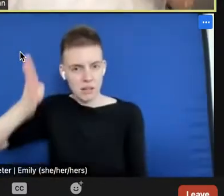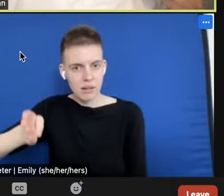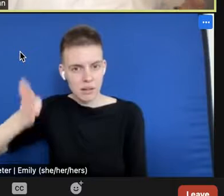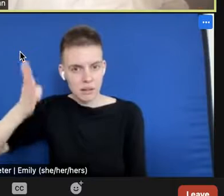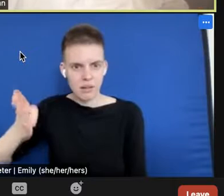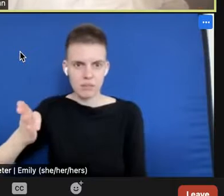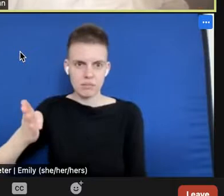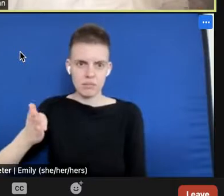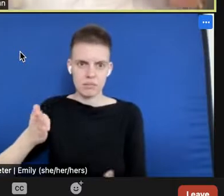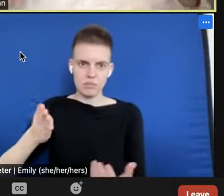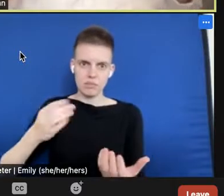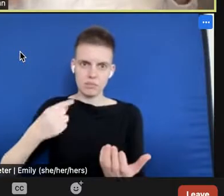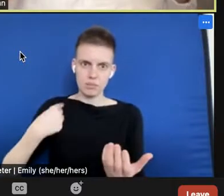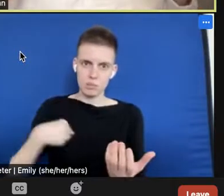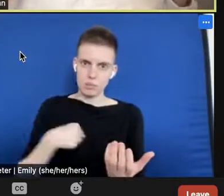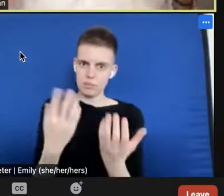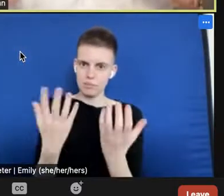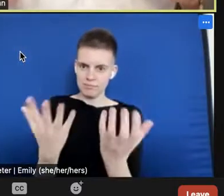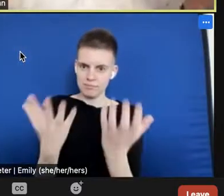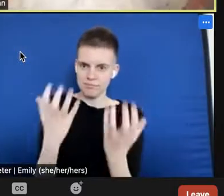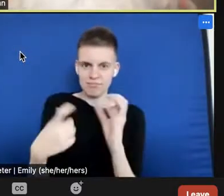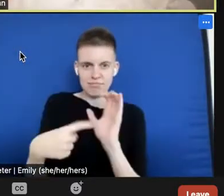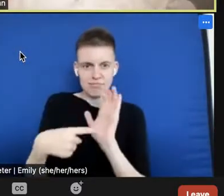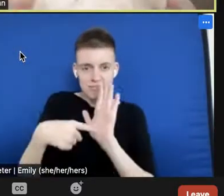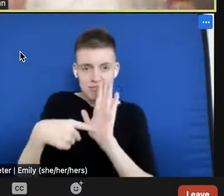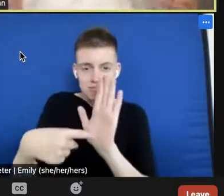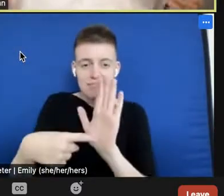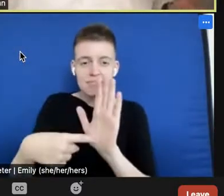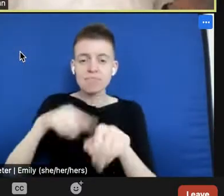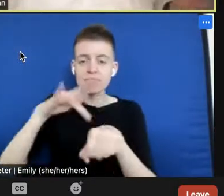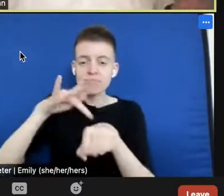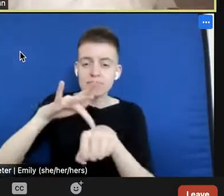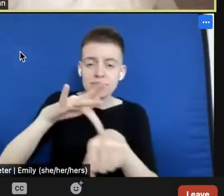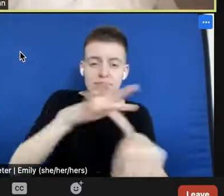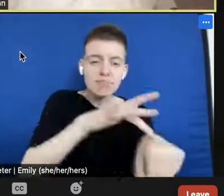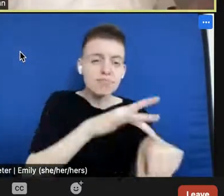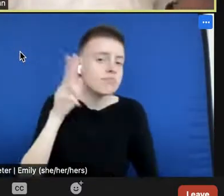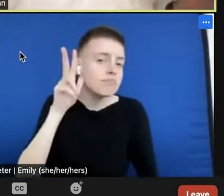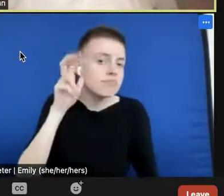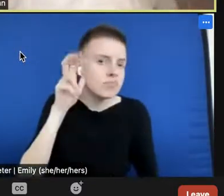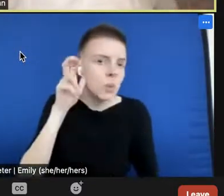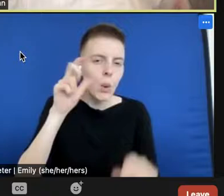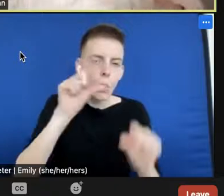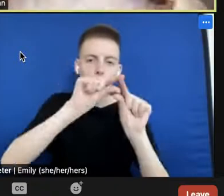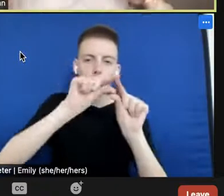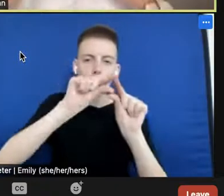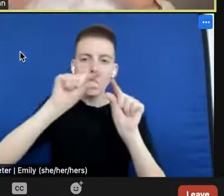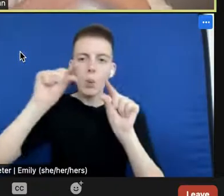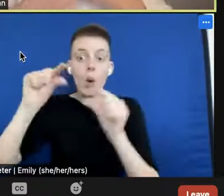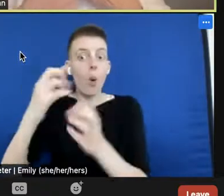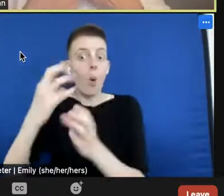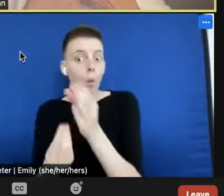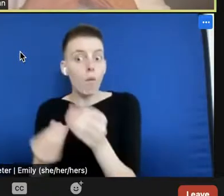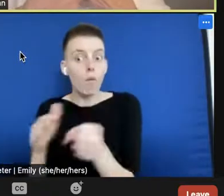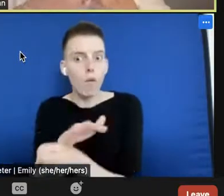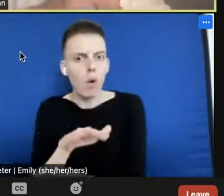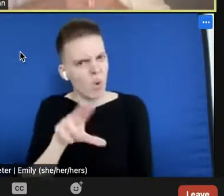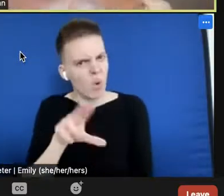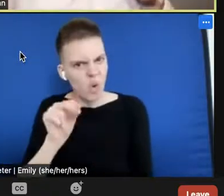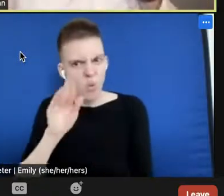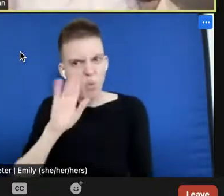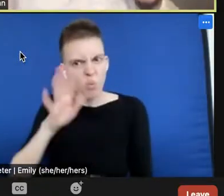how eventually that tactile and auditory will always have a role, but that vision, like, you know, all